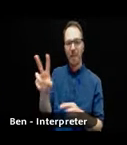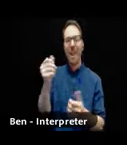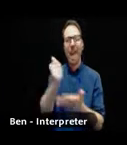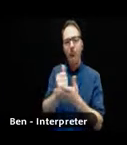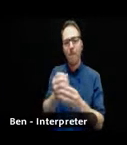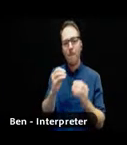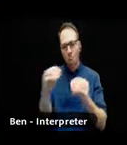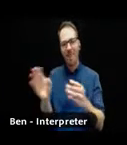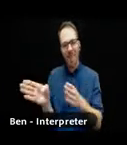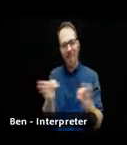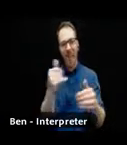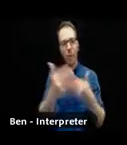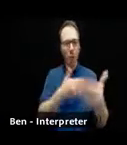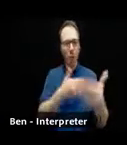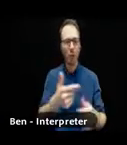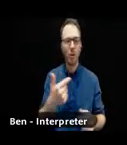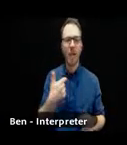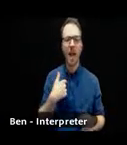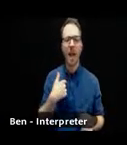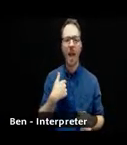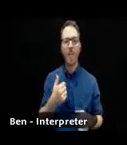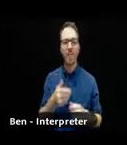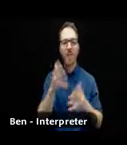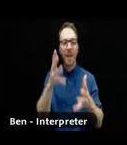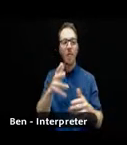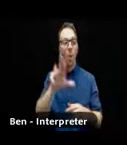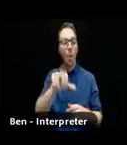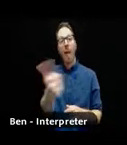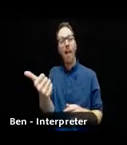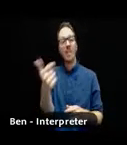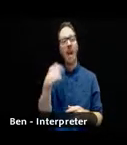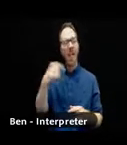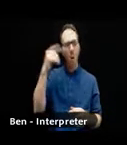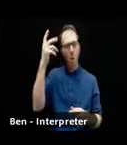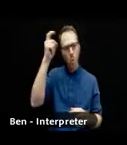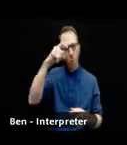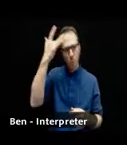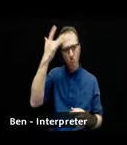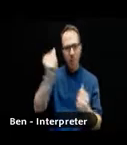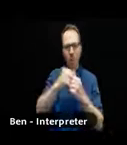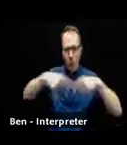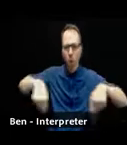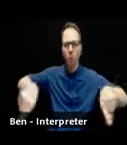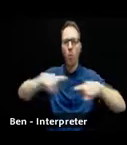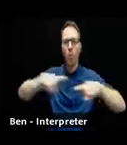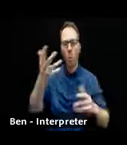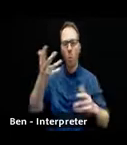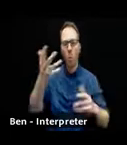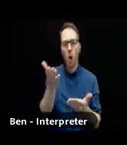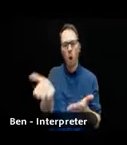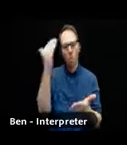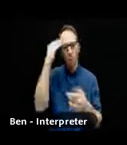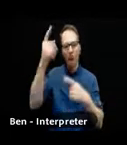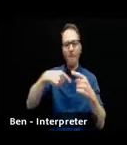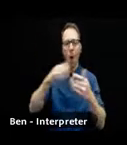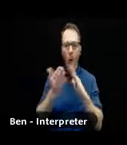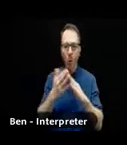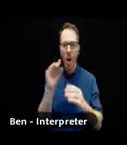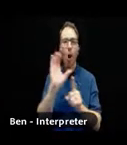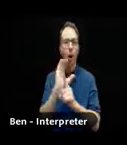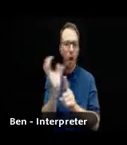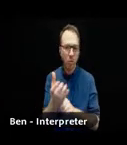direction. And I leave this what else because I really think that the wisdom is with all of you, what you know about the communities and